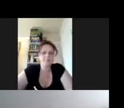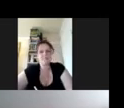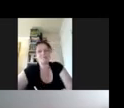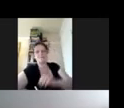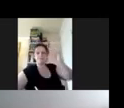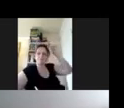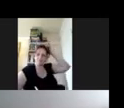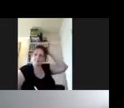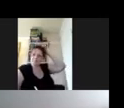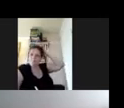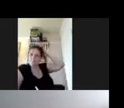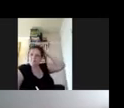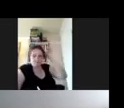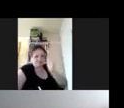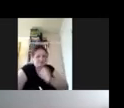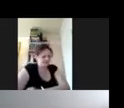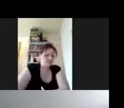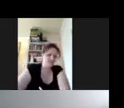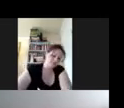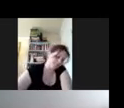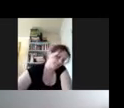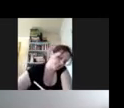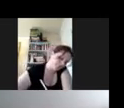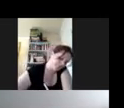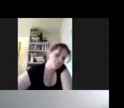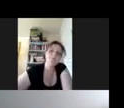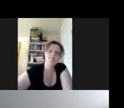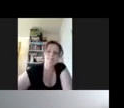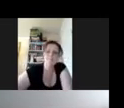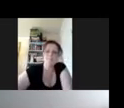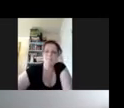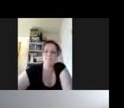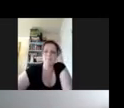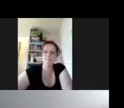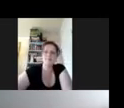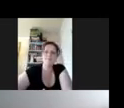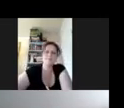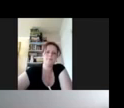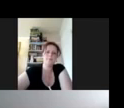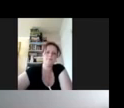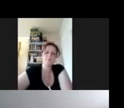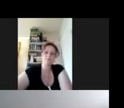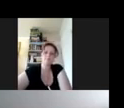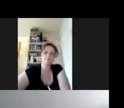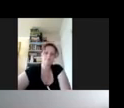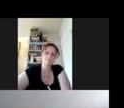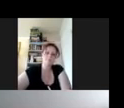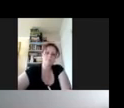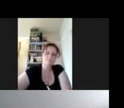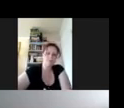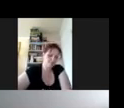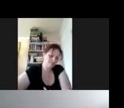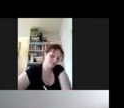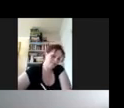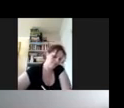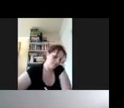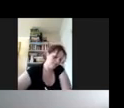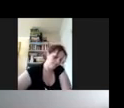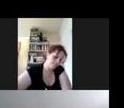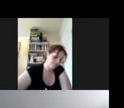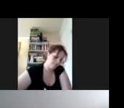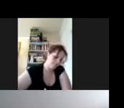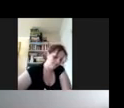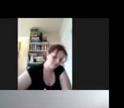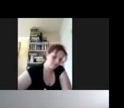person can watch that back later on if they'd like to. We found that keeping these quite short and meaningful is probably the better way to go about